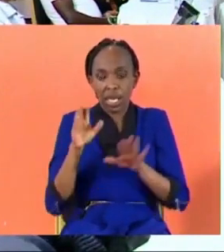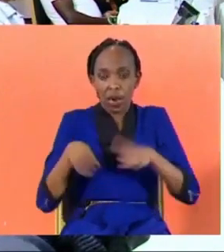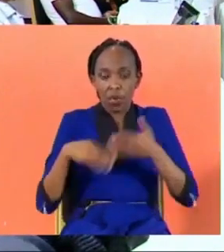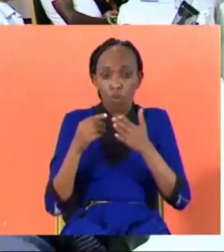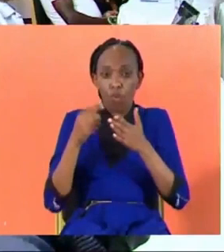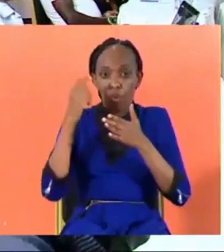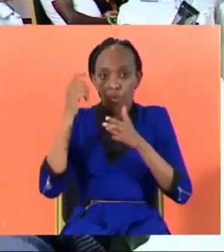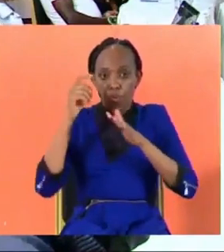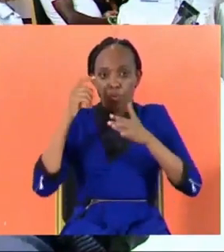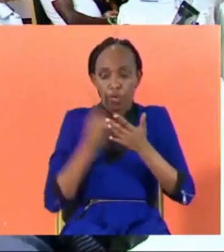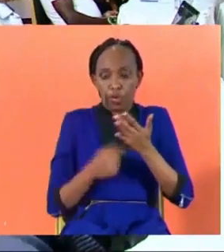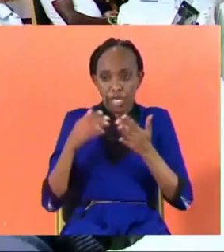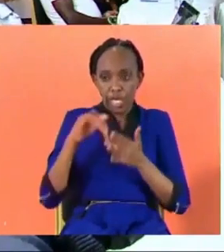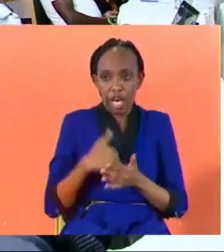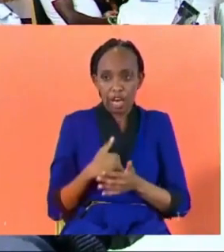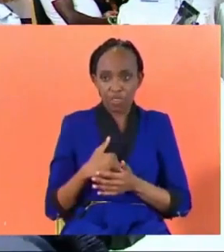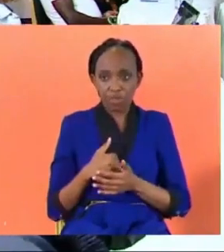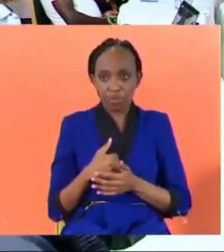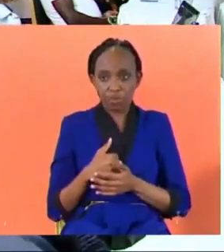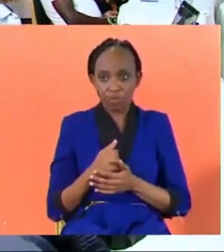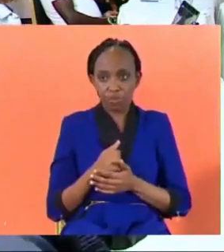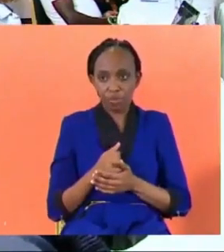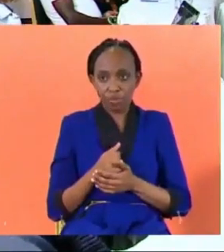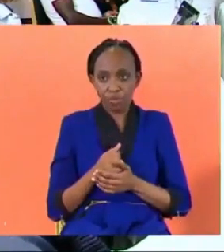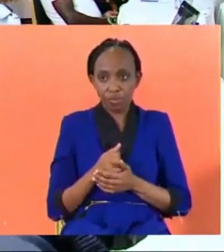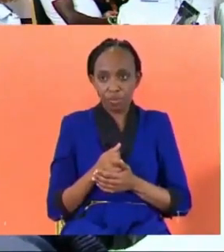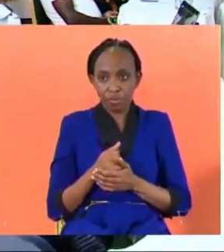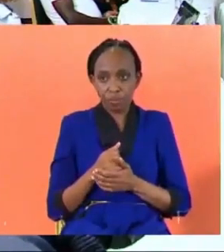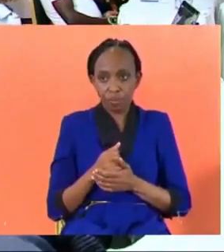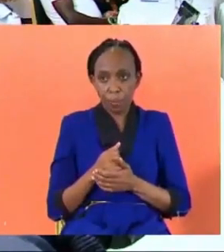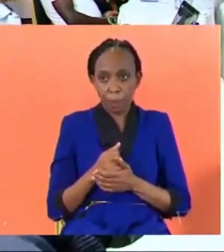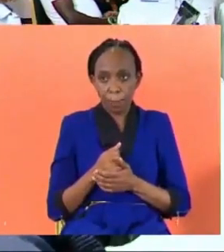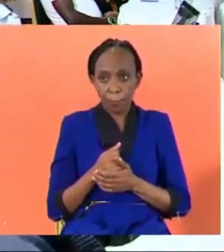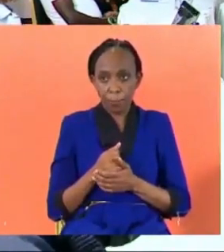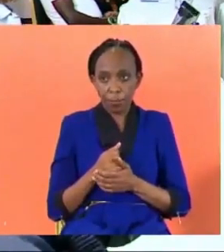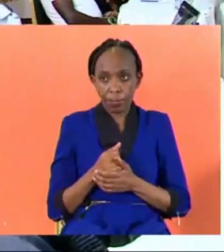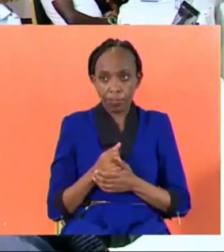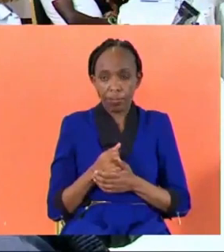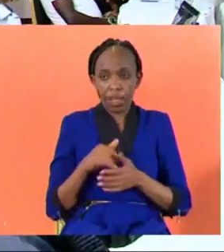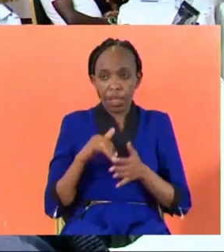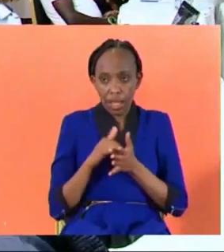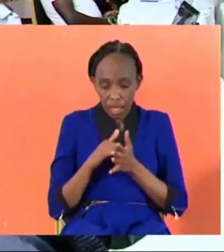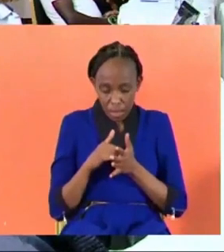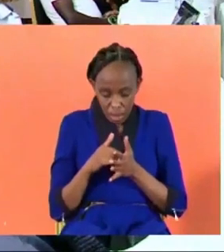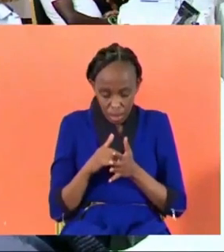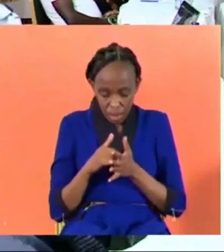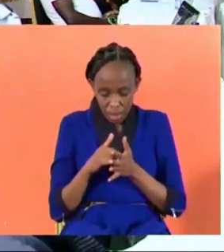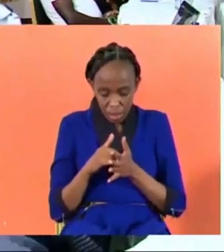this COVID situation, country cannot afford to pay that huge interest, which